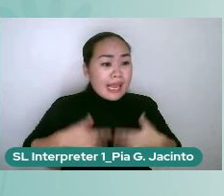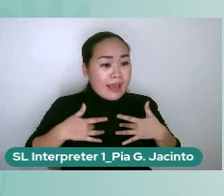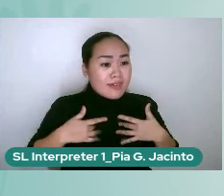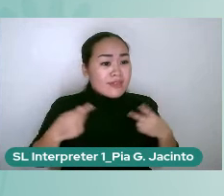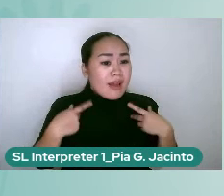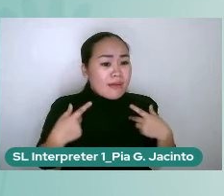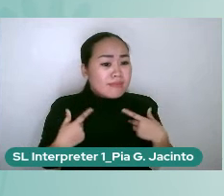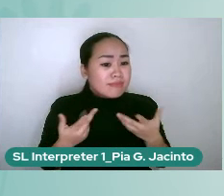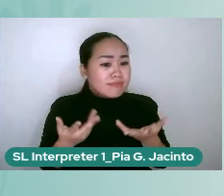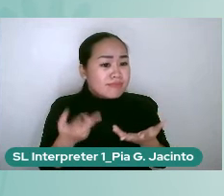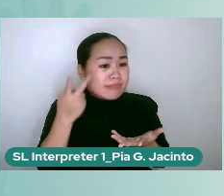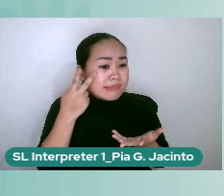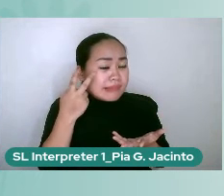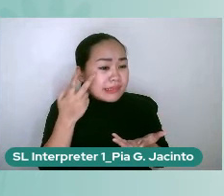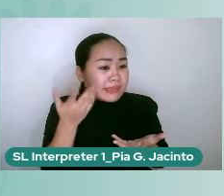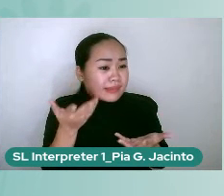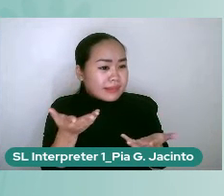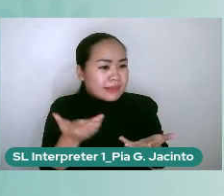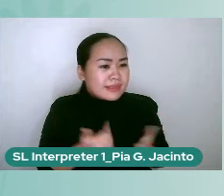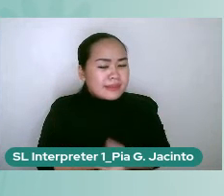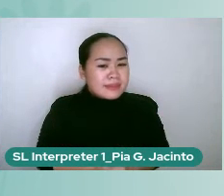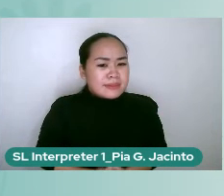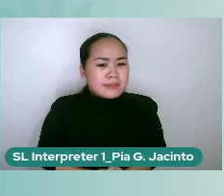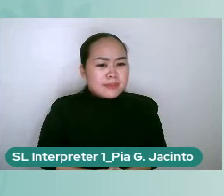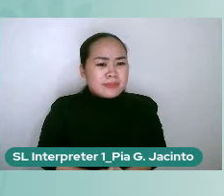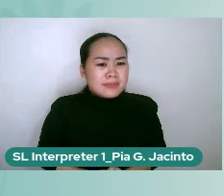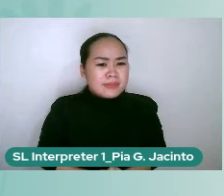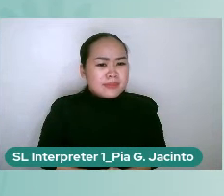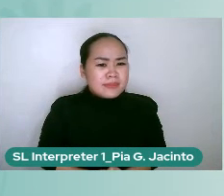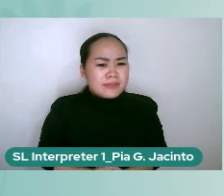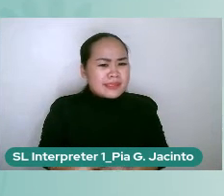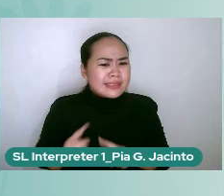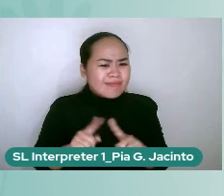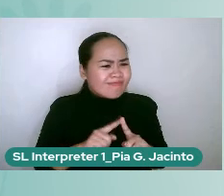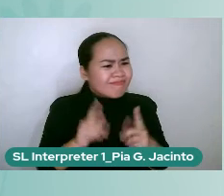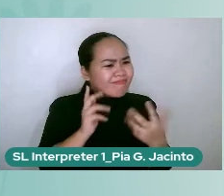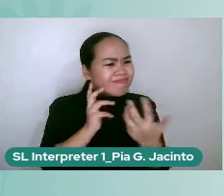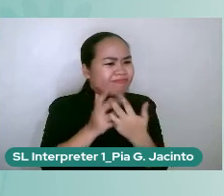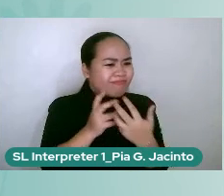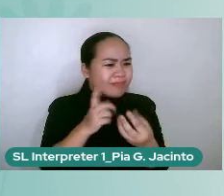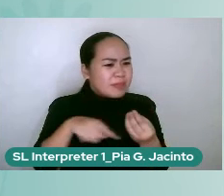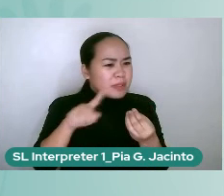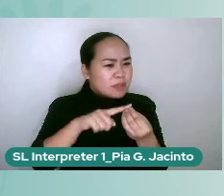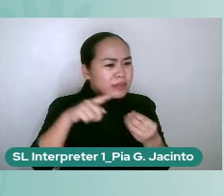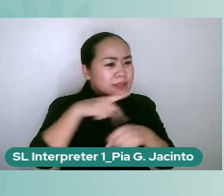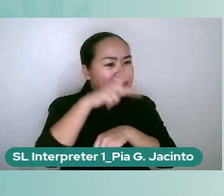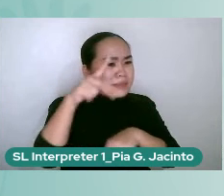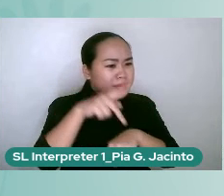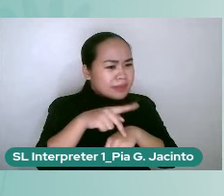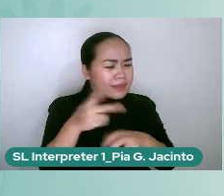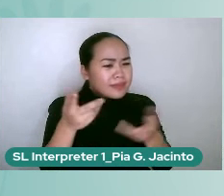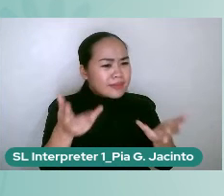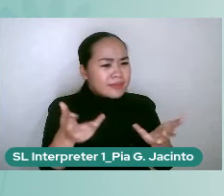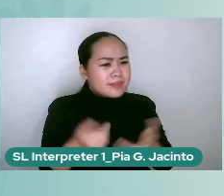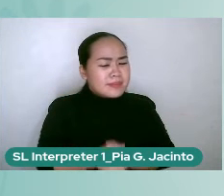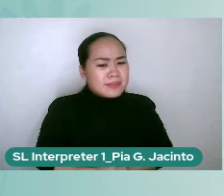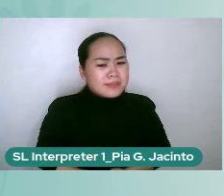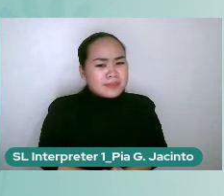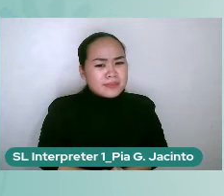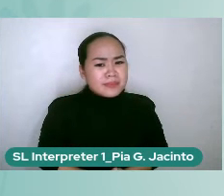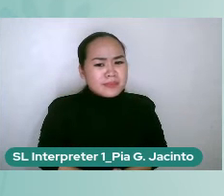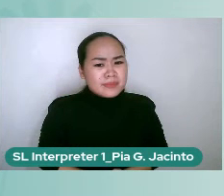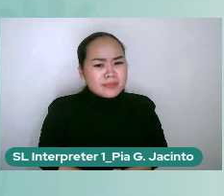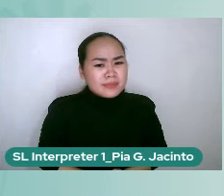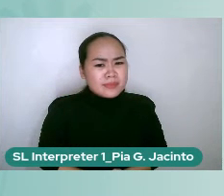also see, as this has been reported in the country profile for the Philippines in cervical cancer elimination, most of